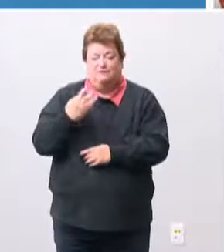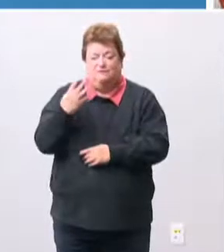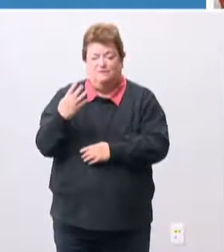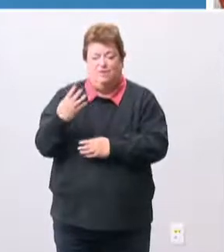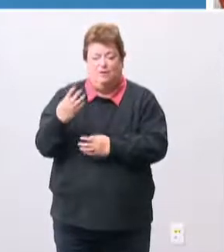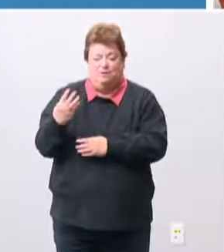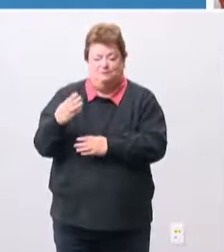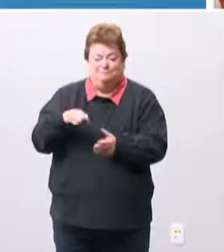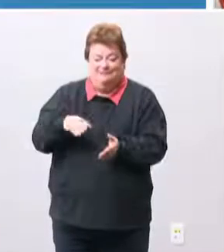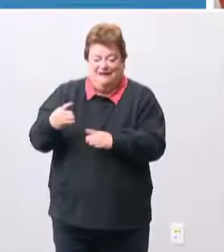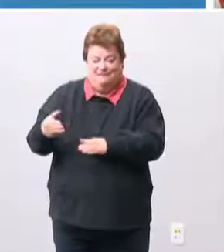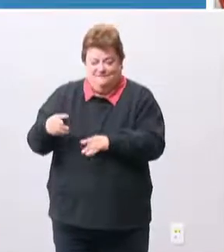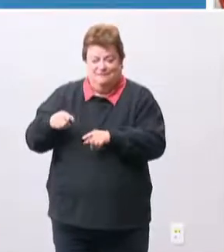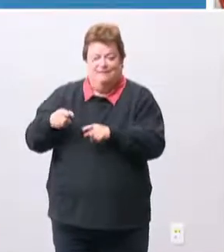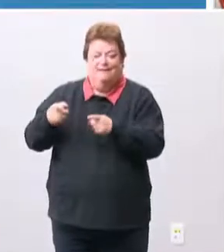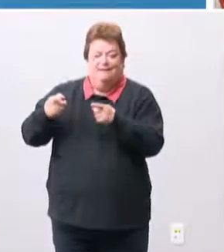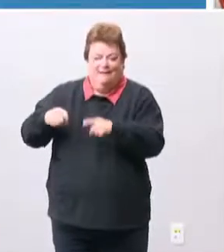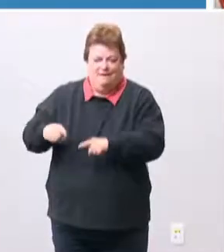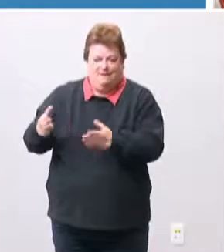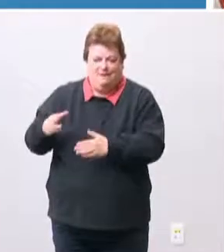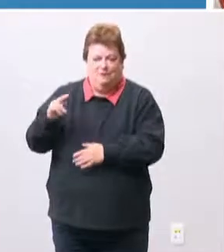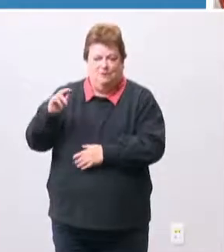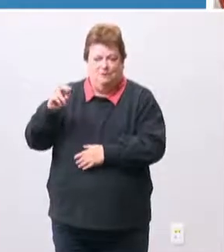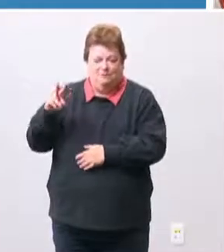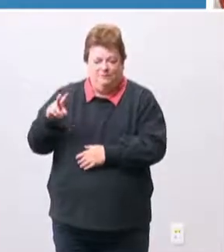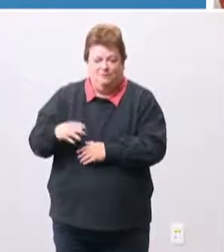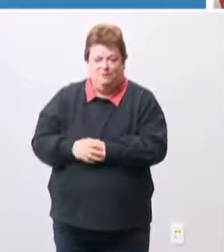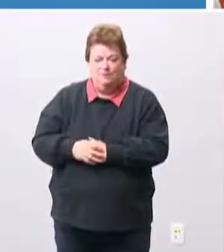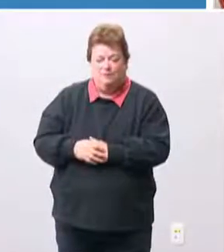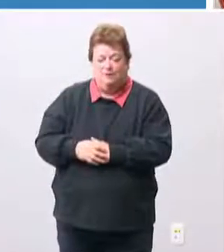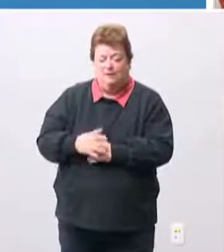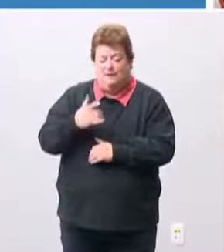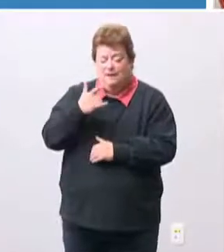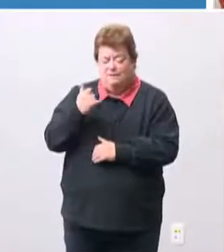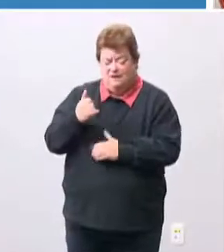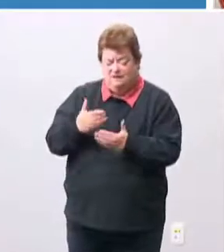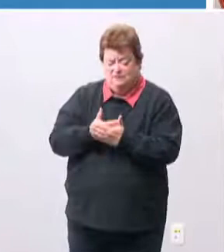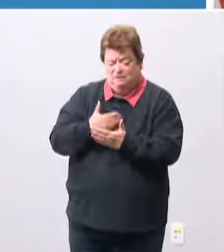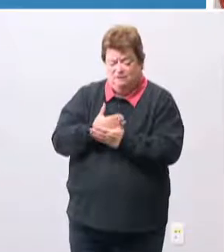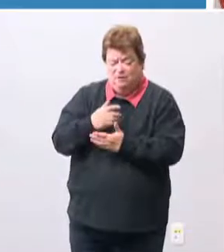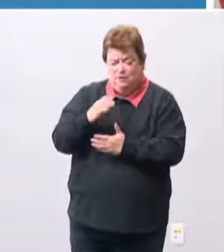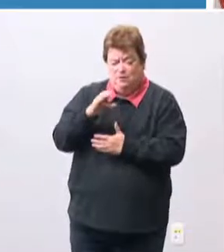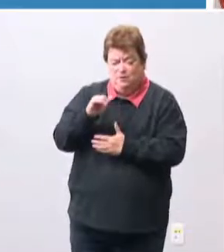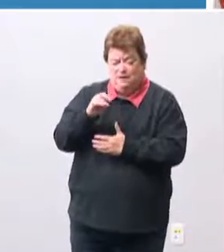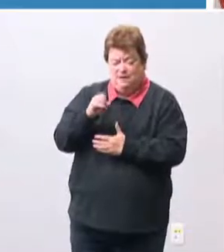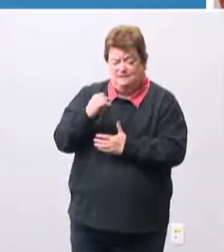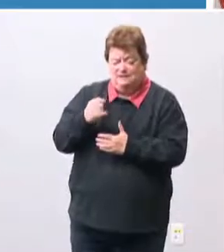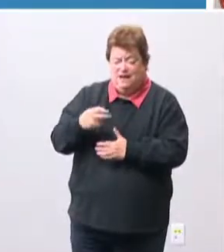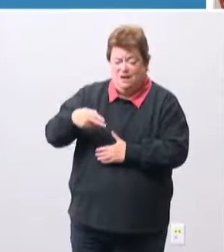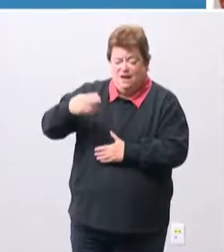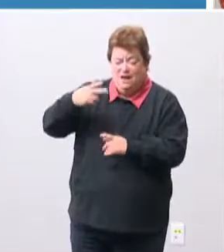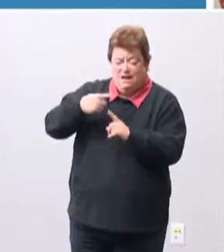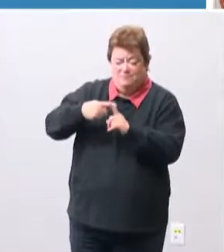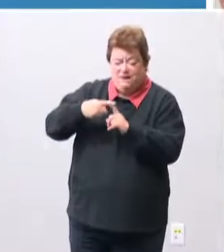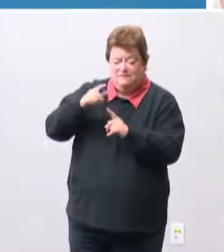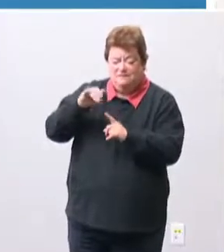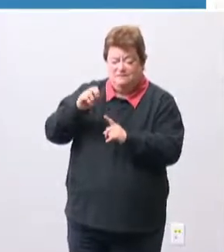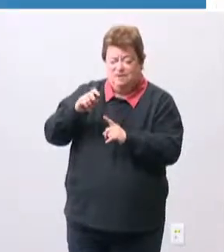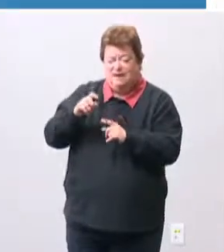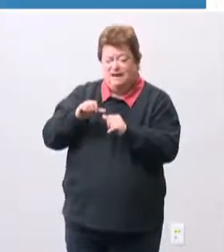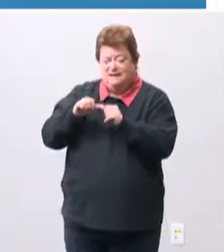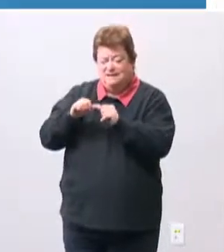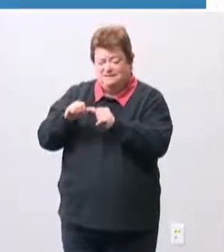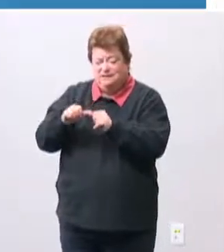in November. Due to the increase in new cases, our high positivity rate, and continued concerns